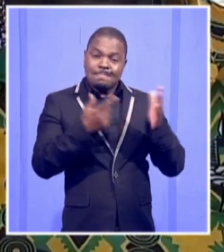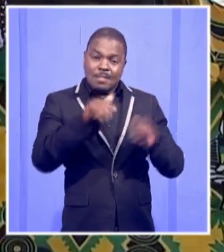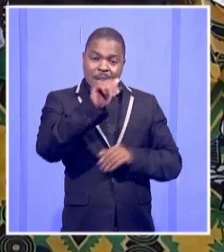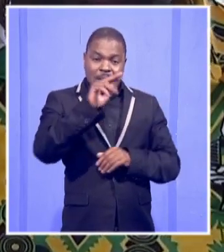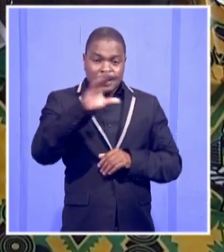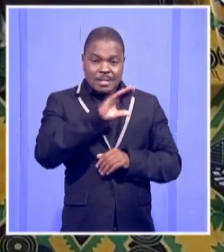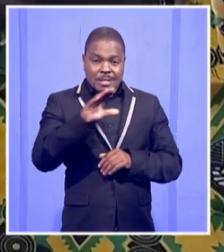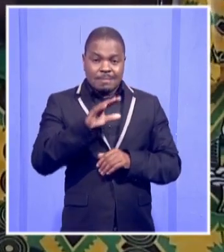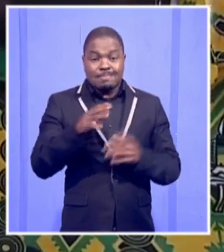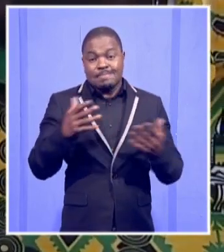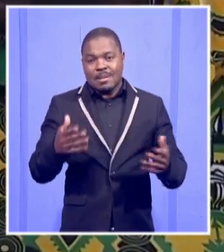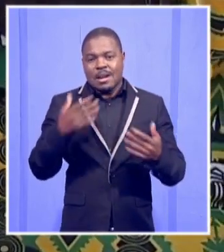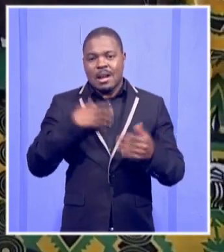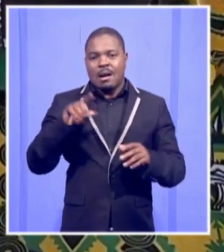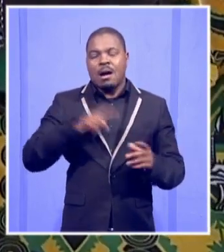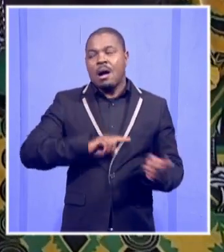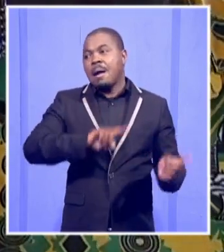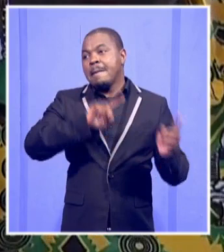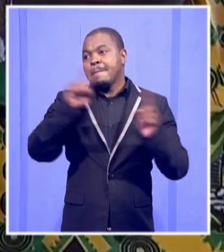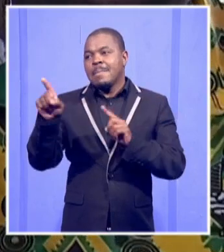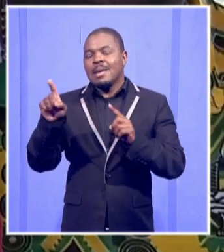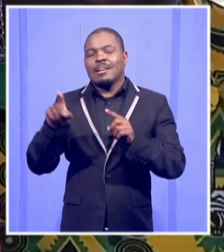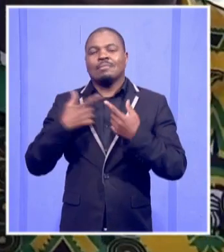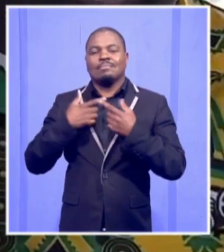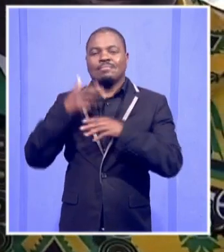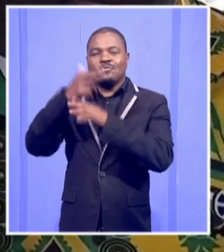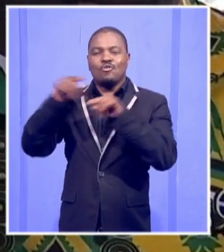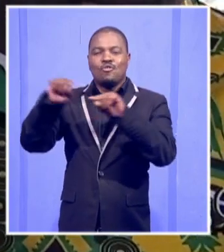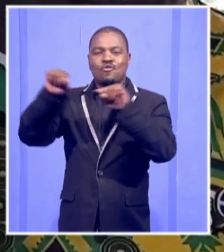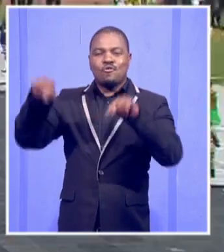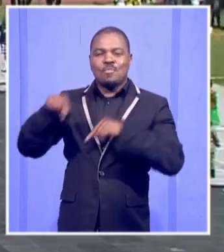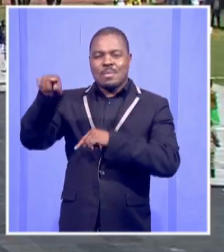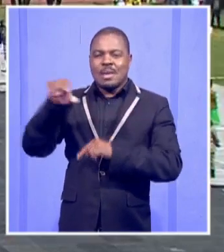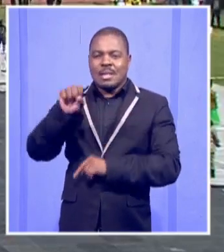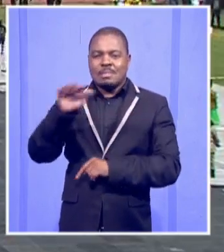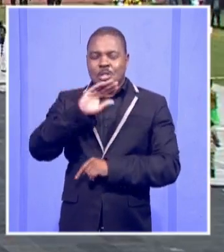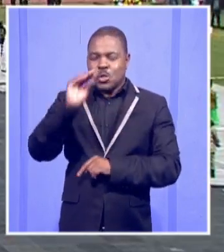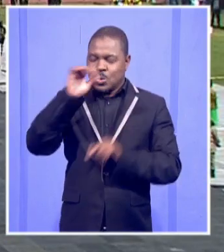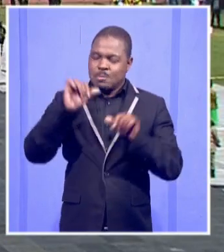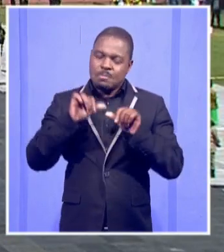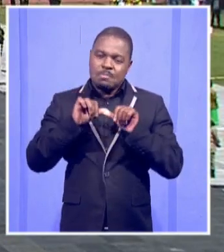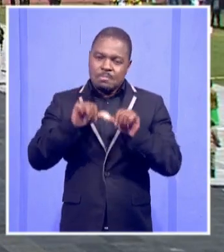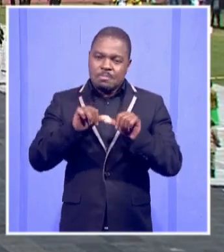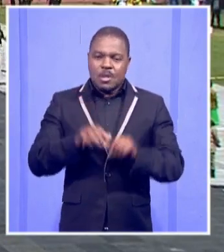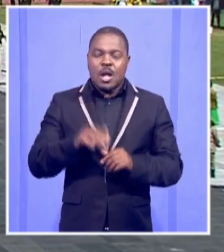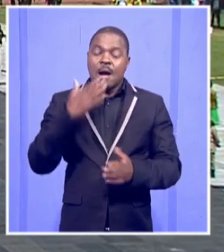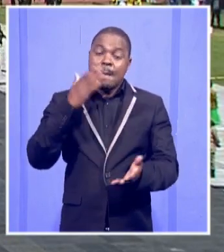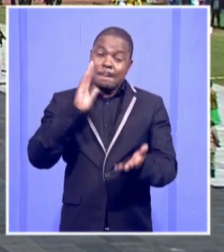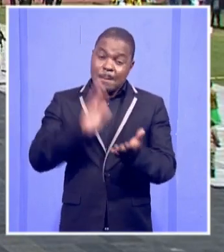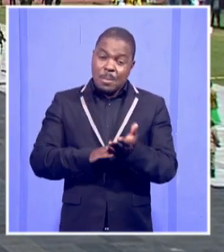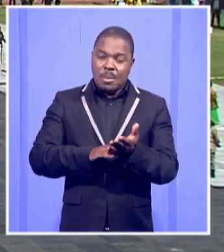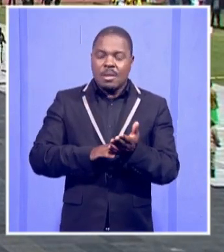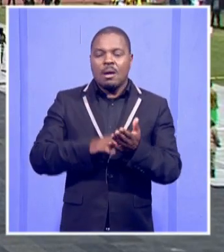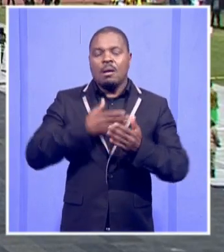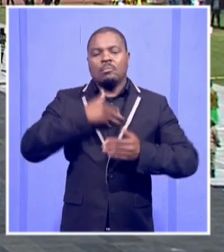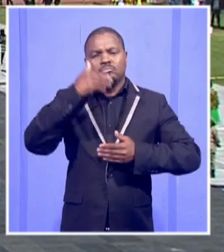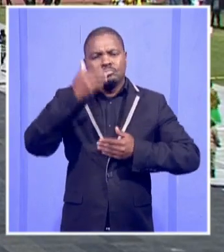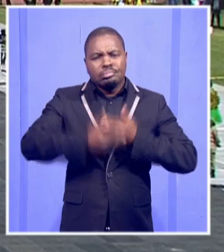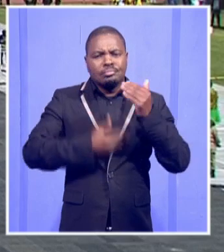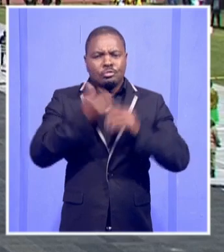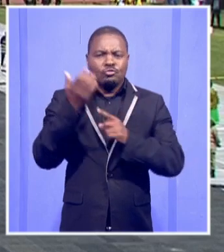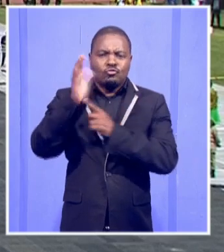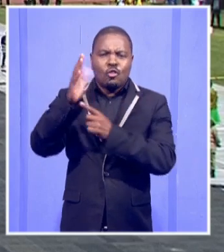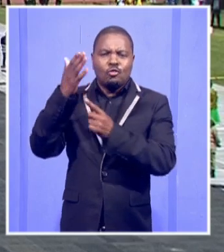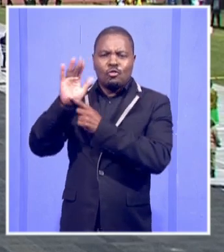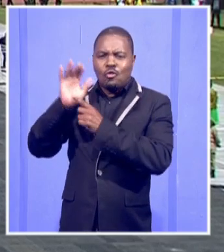With that said, let me just cross back to your studio for now. But of course, as SABC News, we do promise you to give you rolling coverage of the